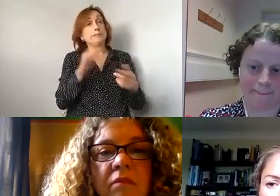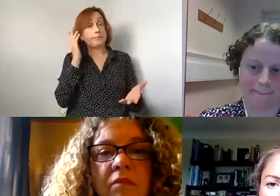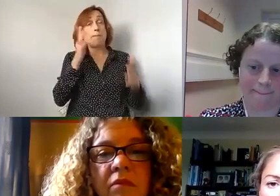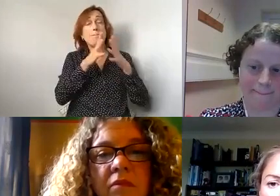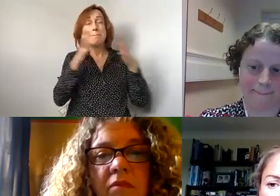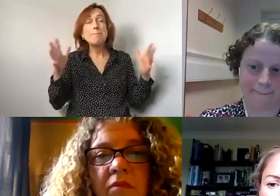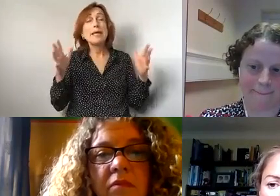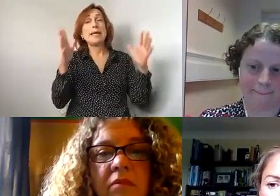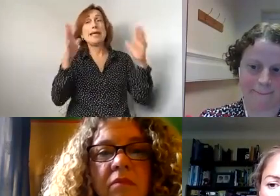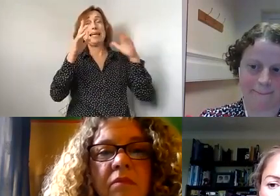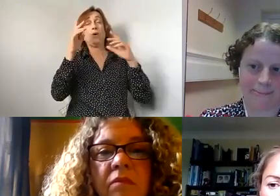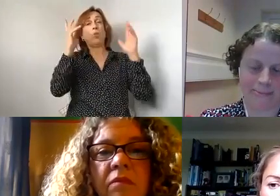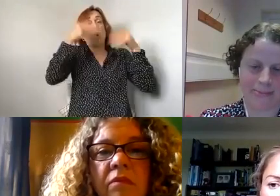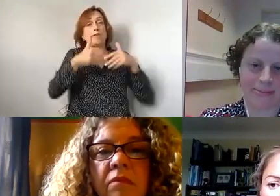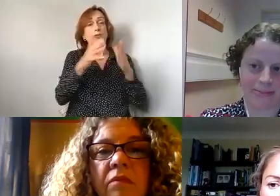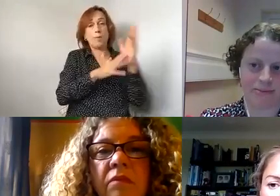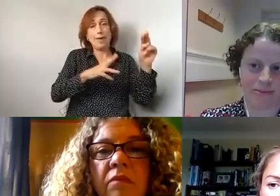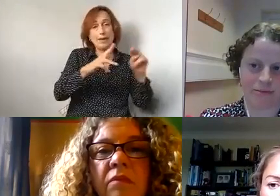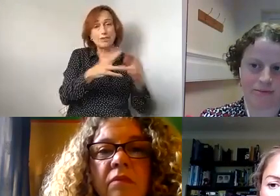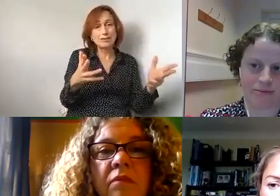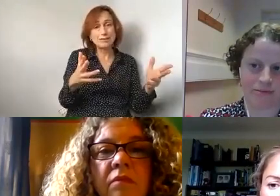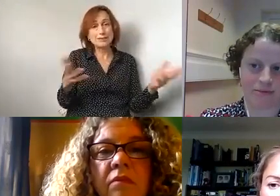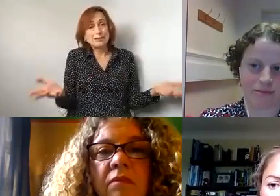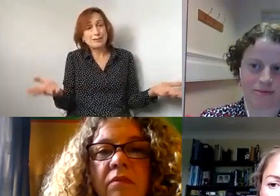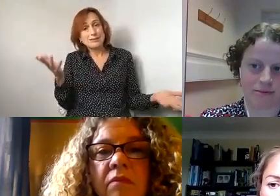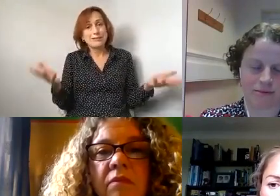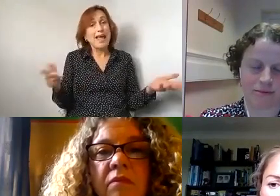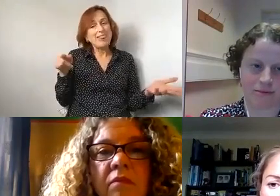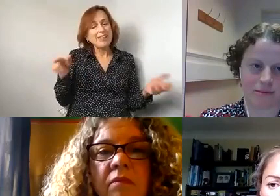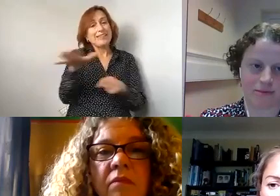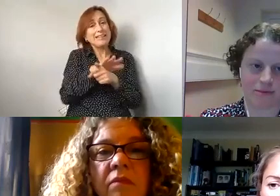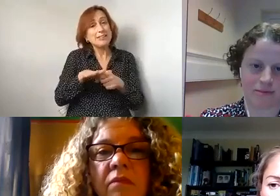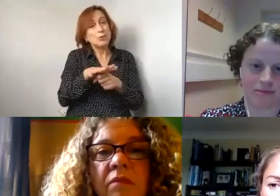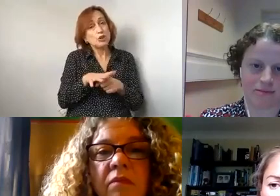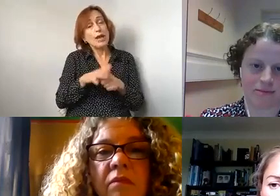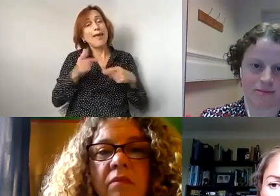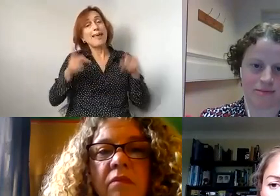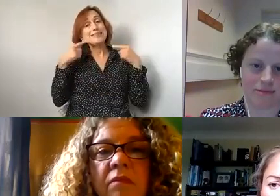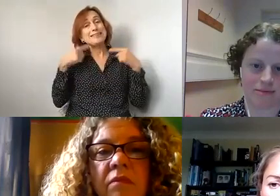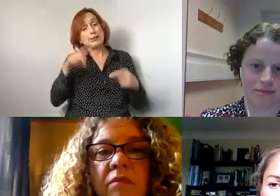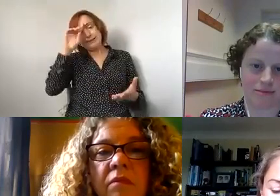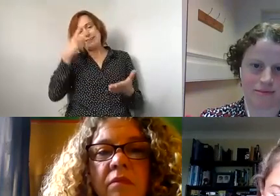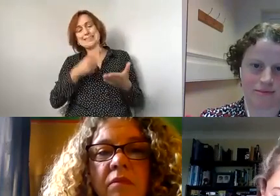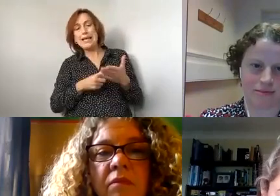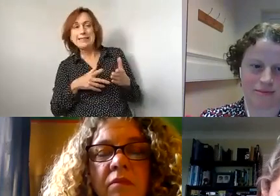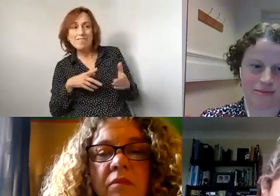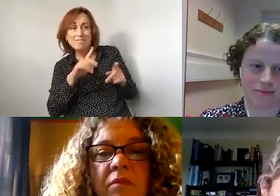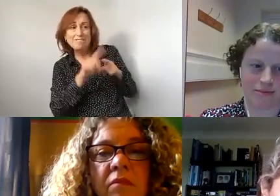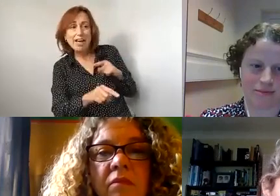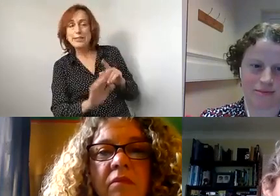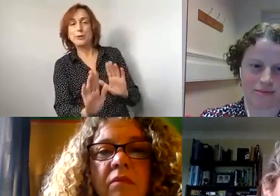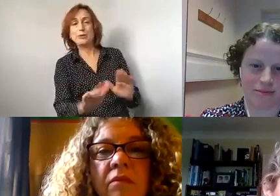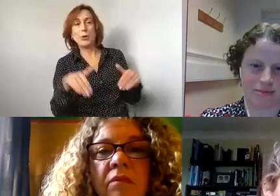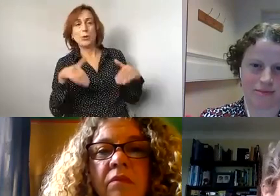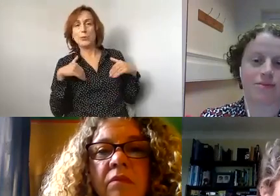in which head teachers may exercise their discretion in terms of issuing fines. Ultimately, this is a question that we need to be putting